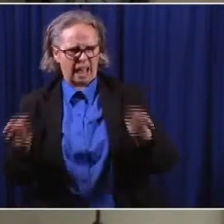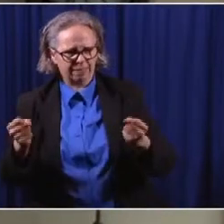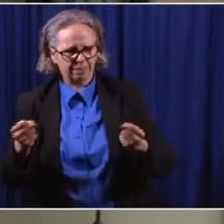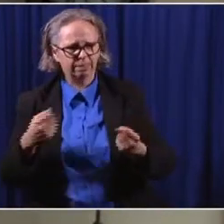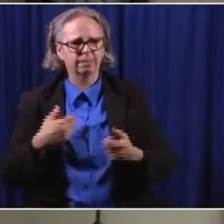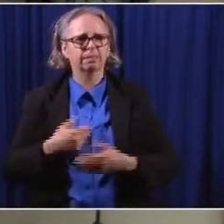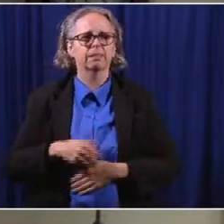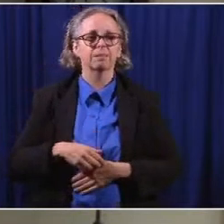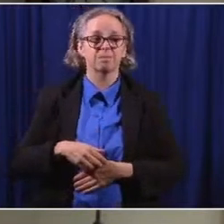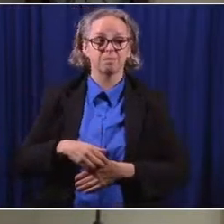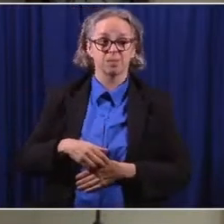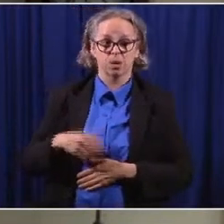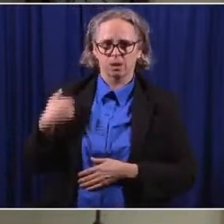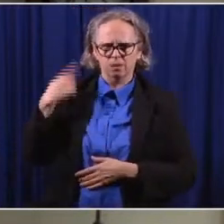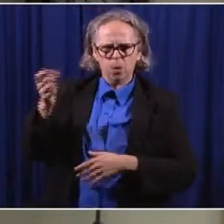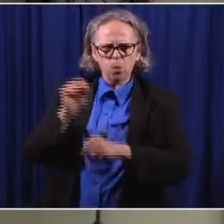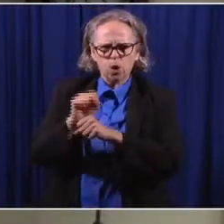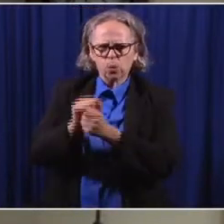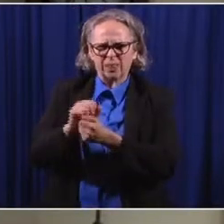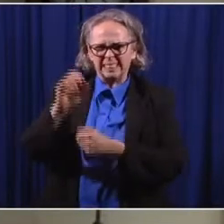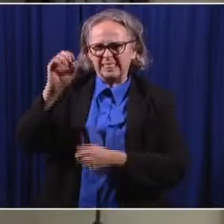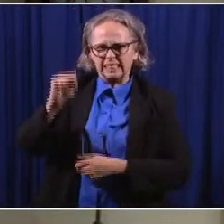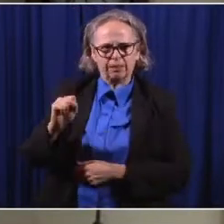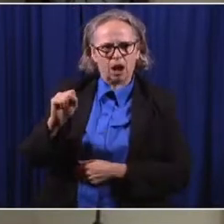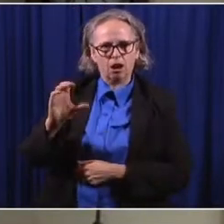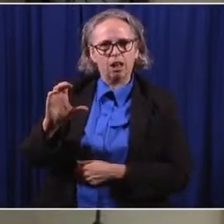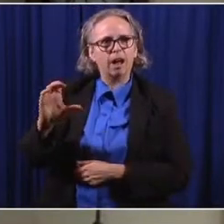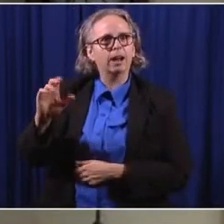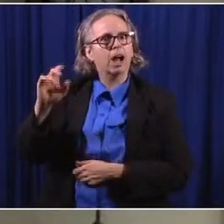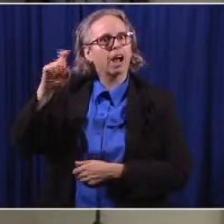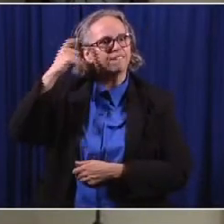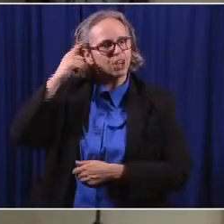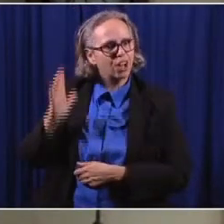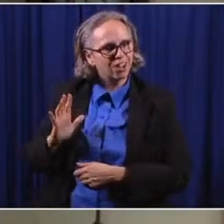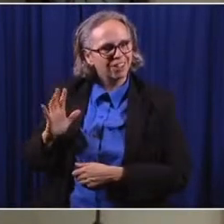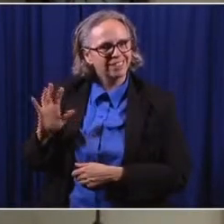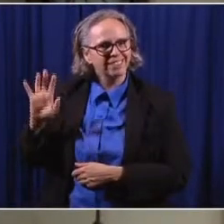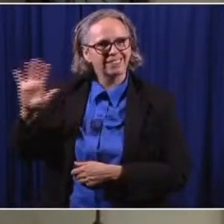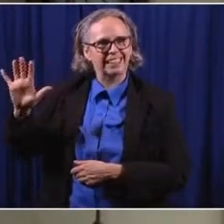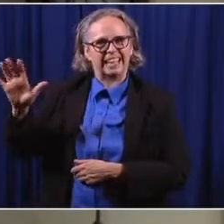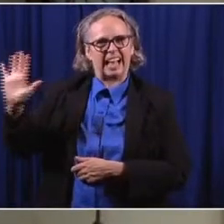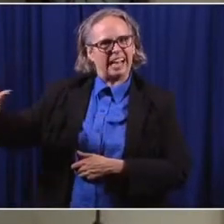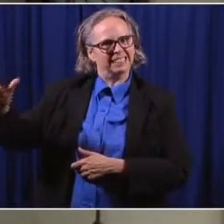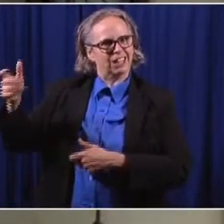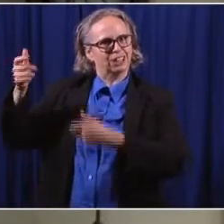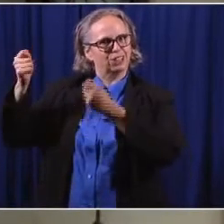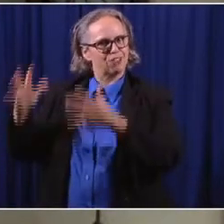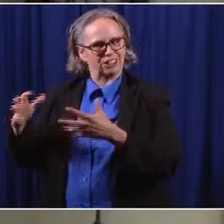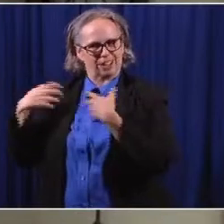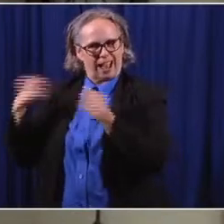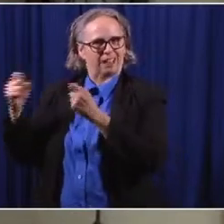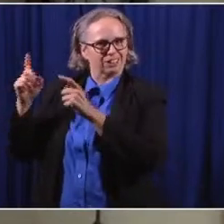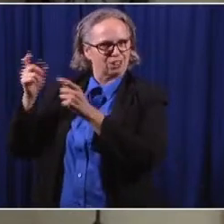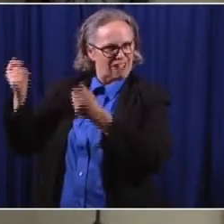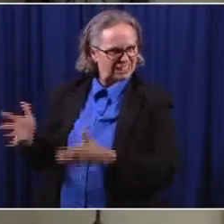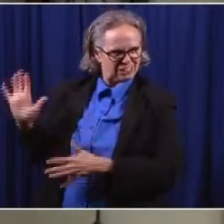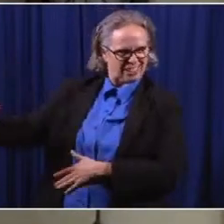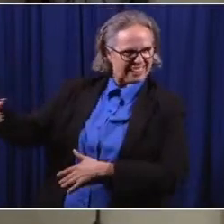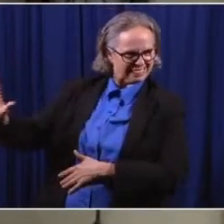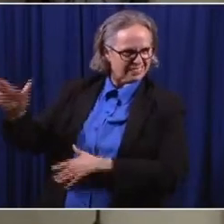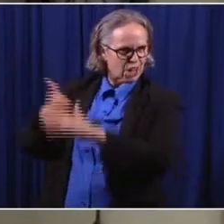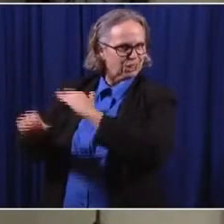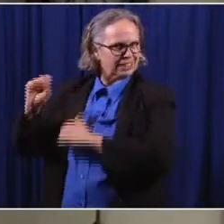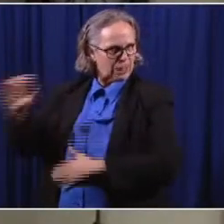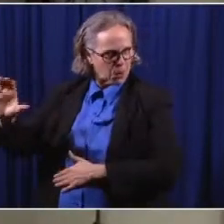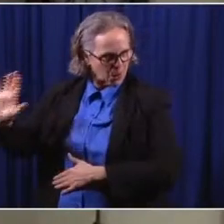Governor Henry McMaster as the Director of Public Health at their Department of Health and Environmental Council. Prior to